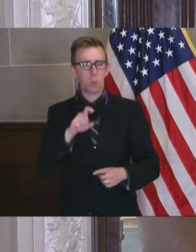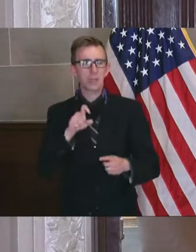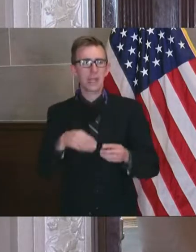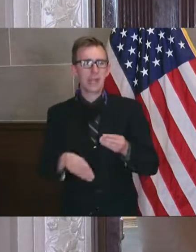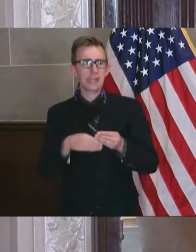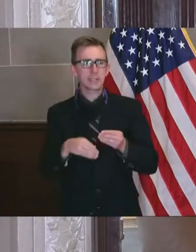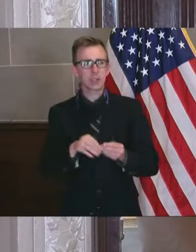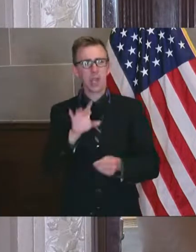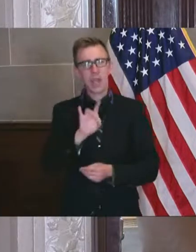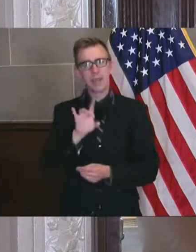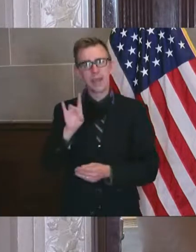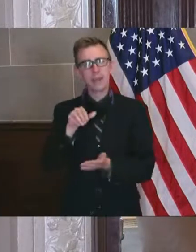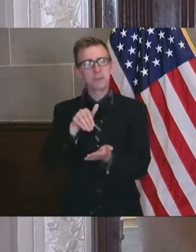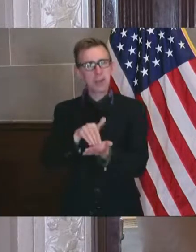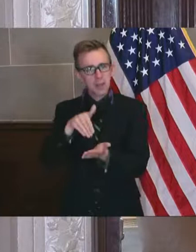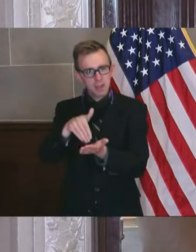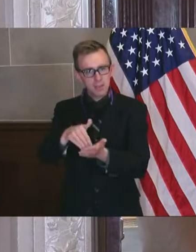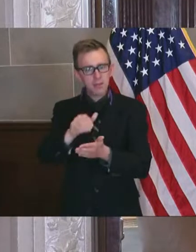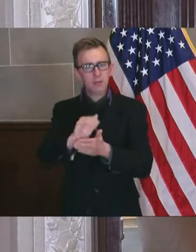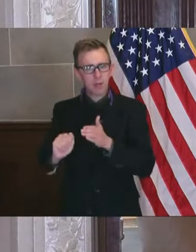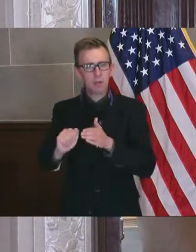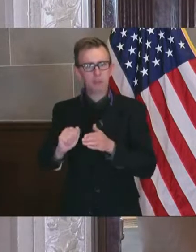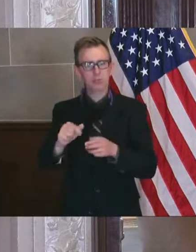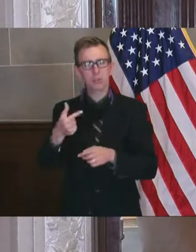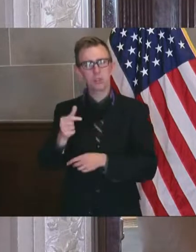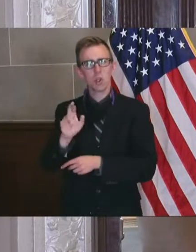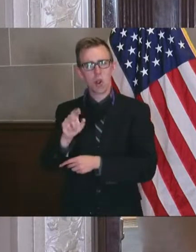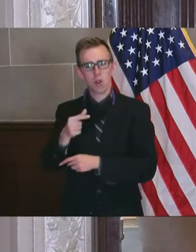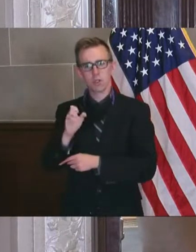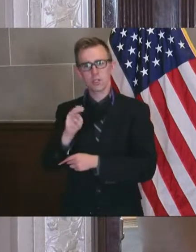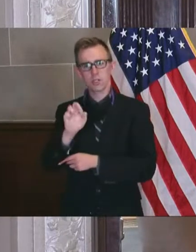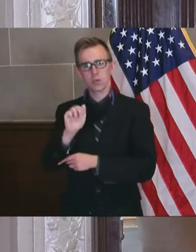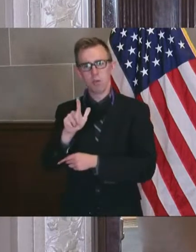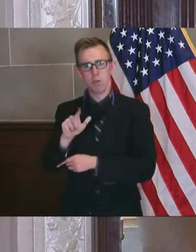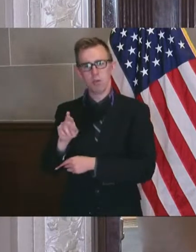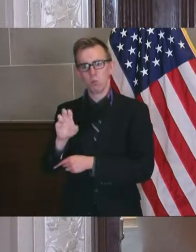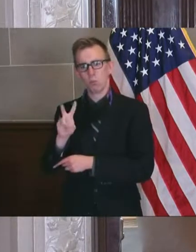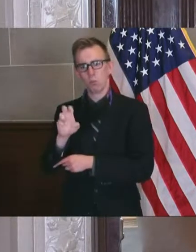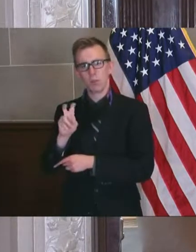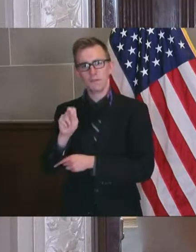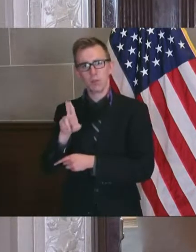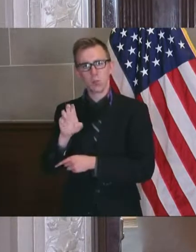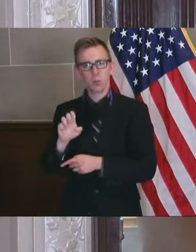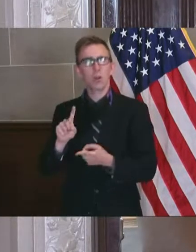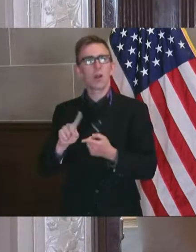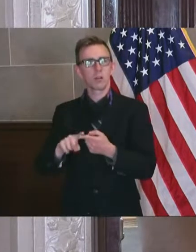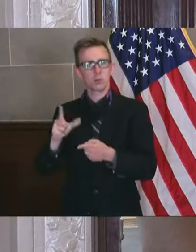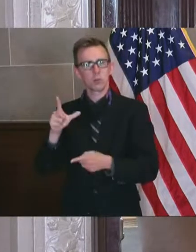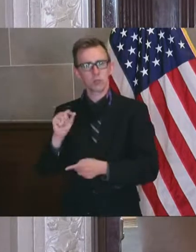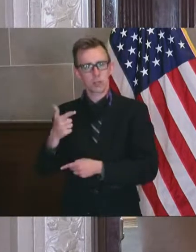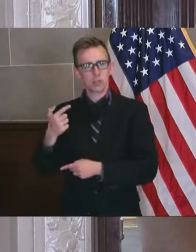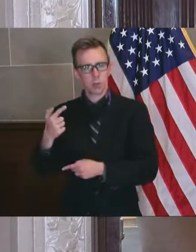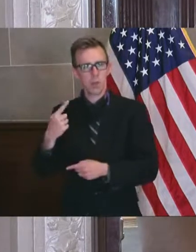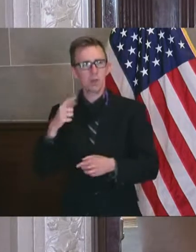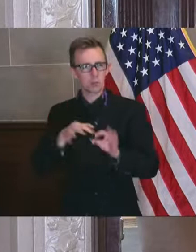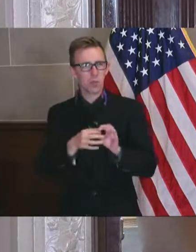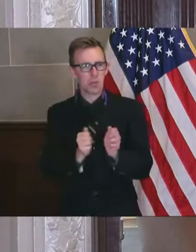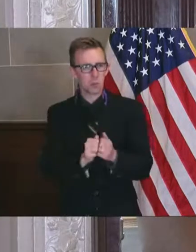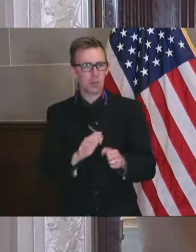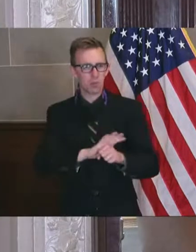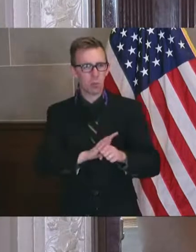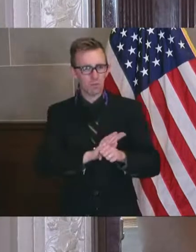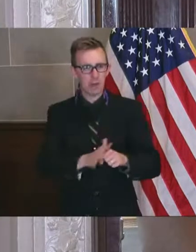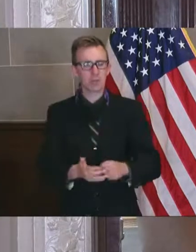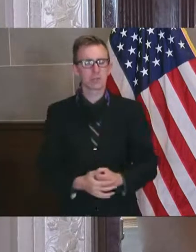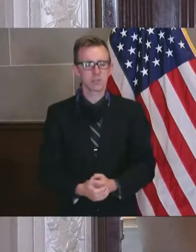additional $88 million in general revenue through 2021 because of the COVID-19.